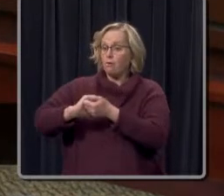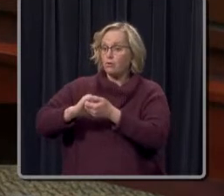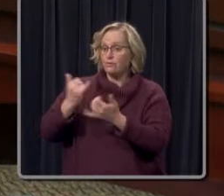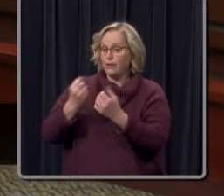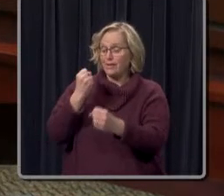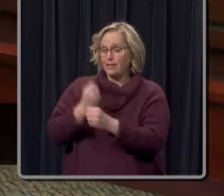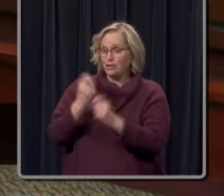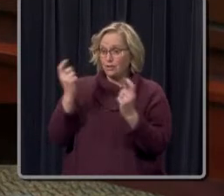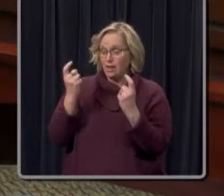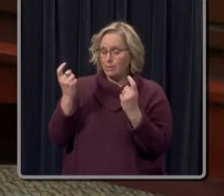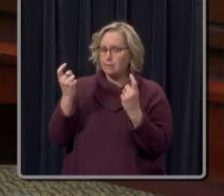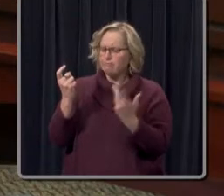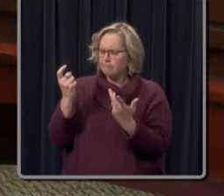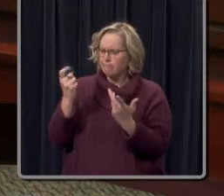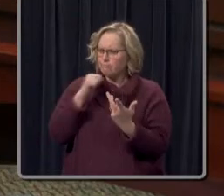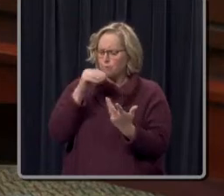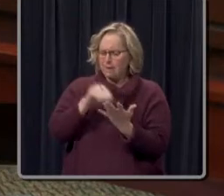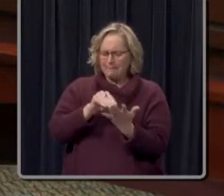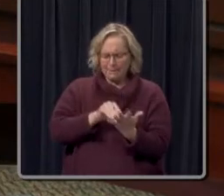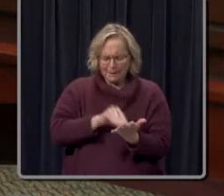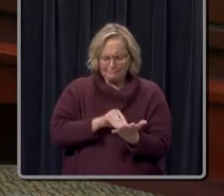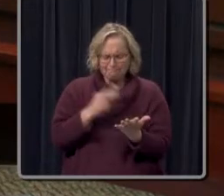were not on my script.